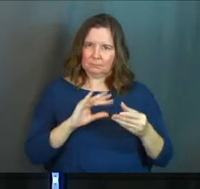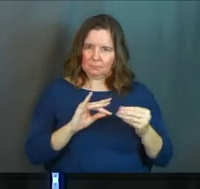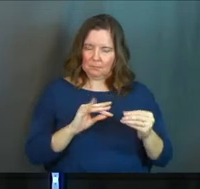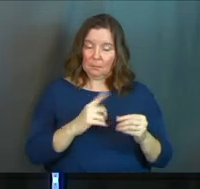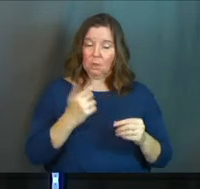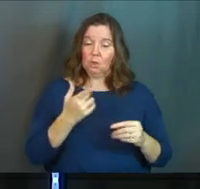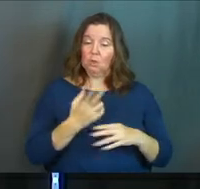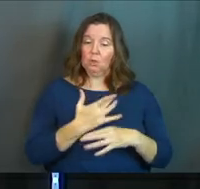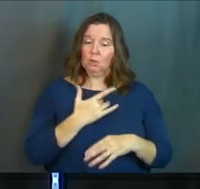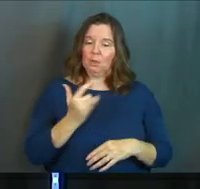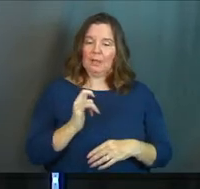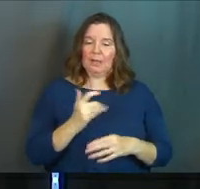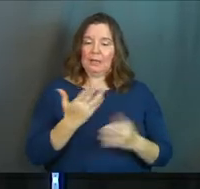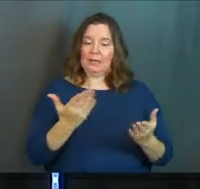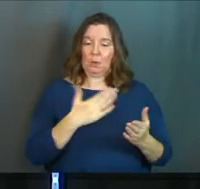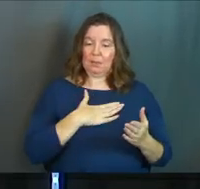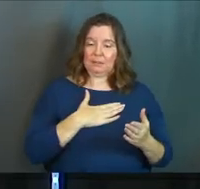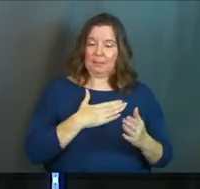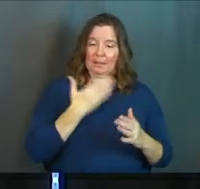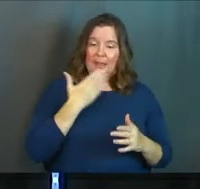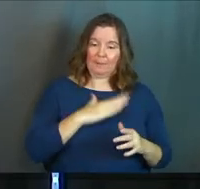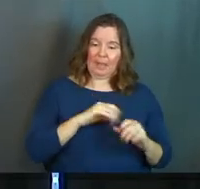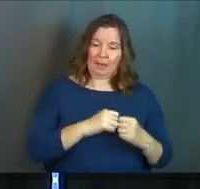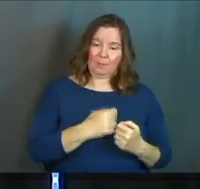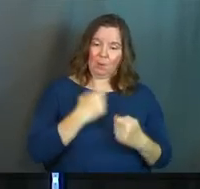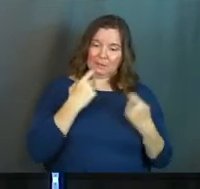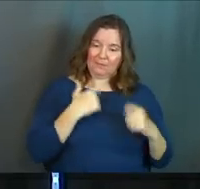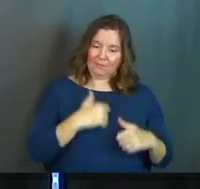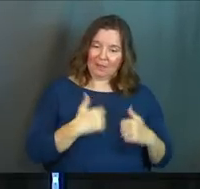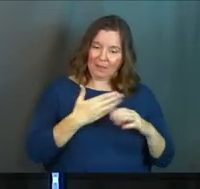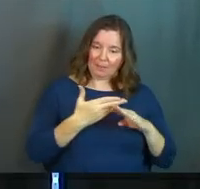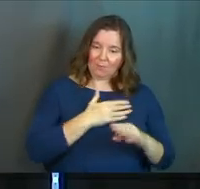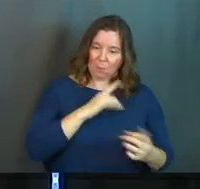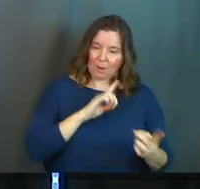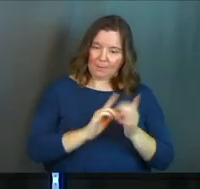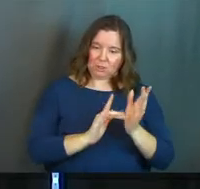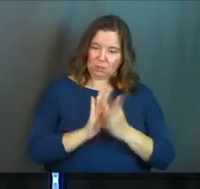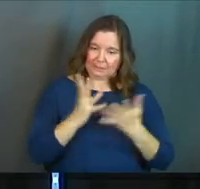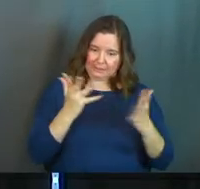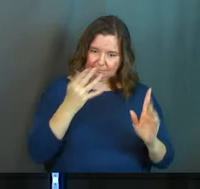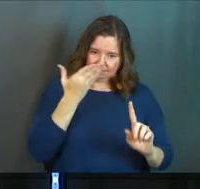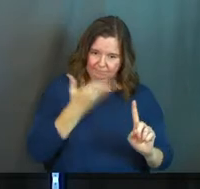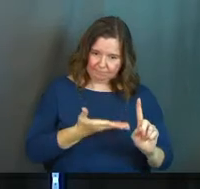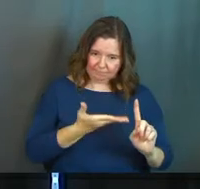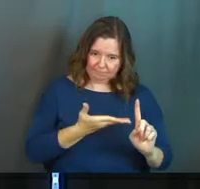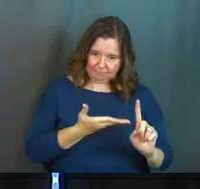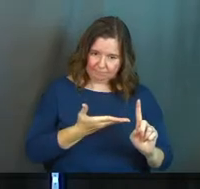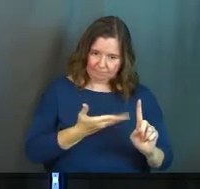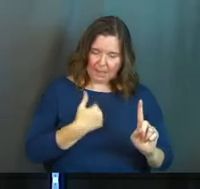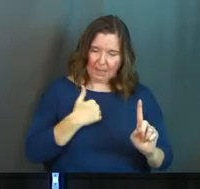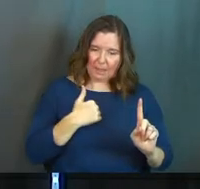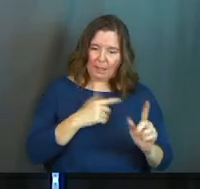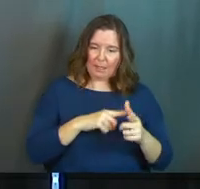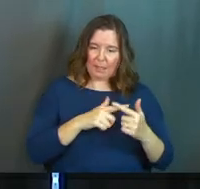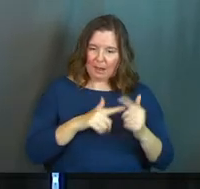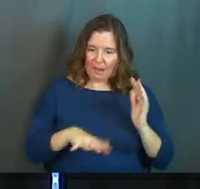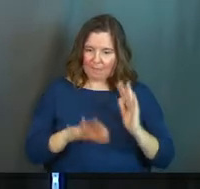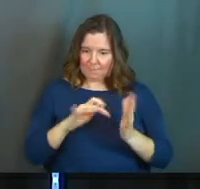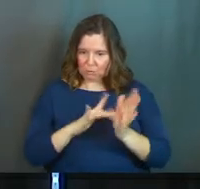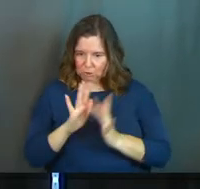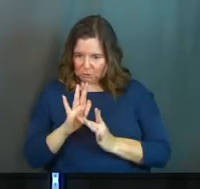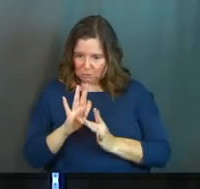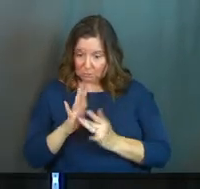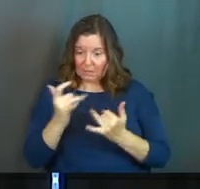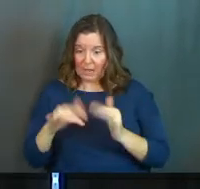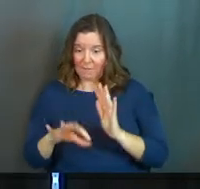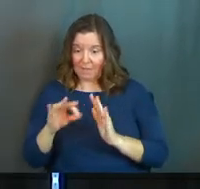ourselves, right? Usually it's like, here was my bad and broken and sinful life before I met Jesus. And here's how I found Jesus.